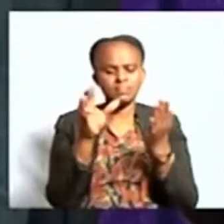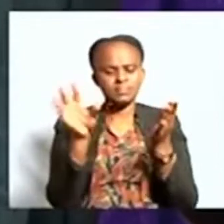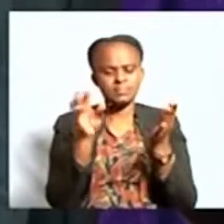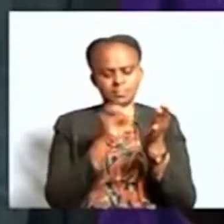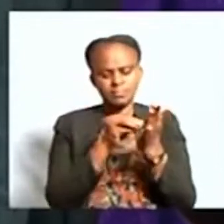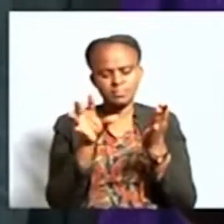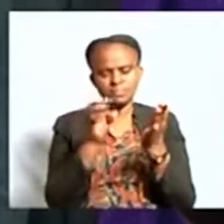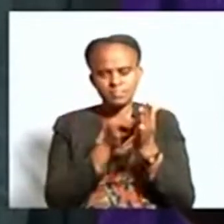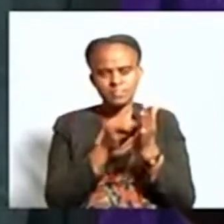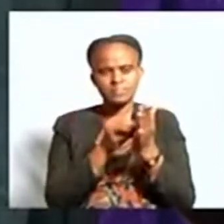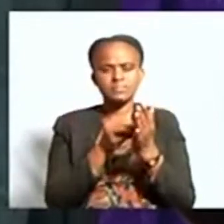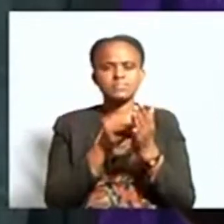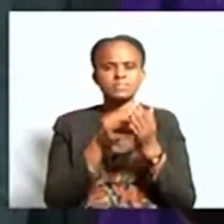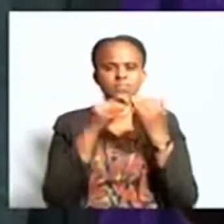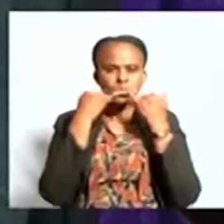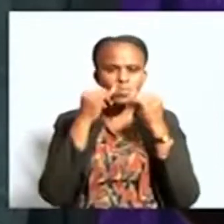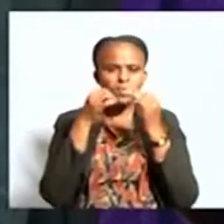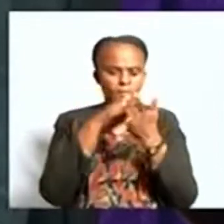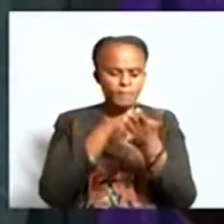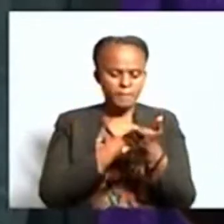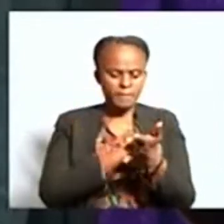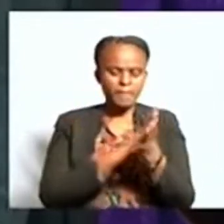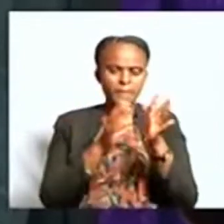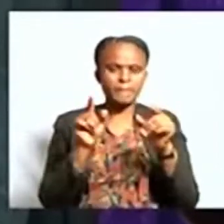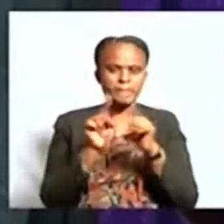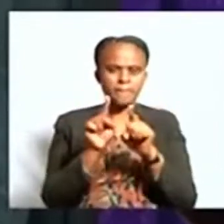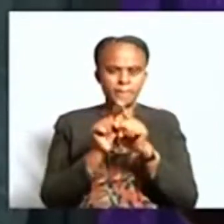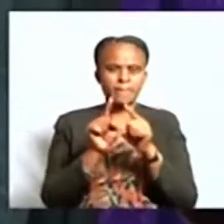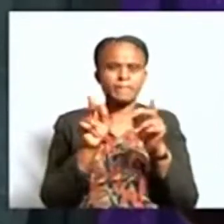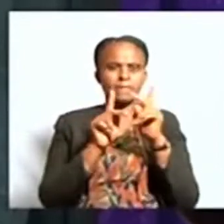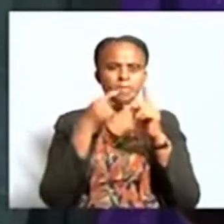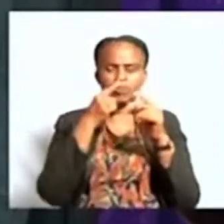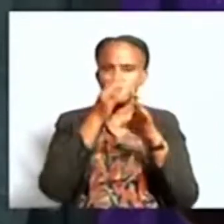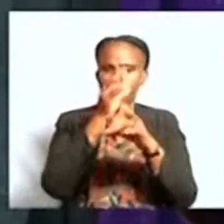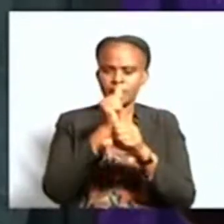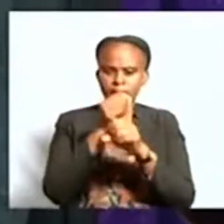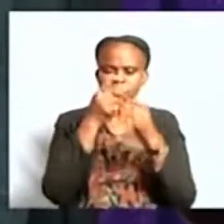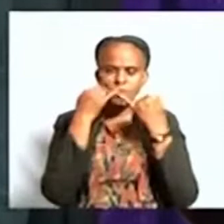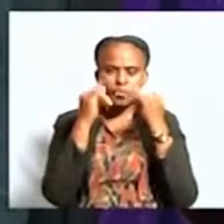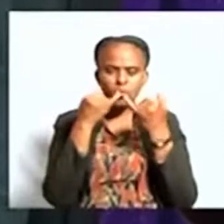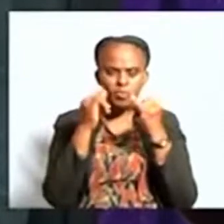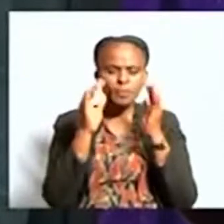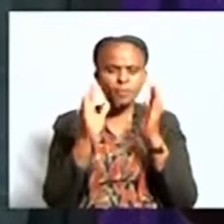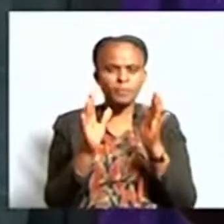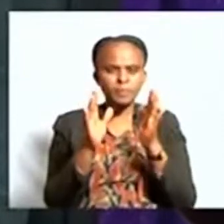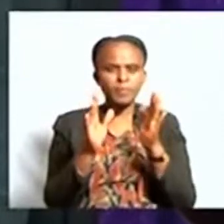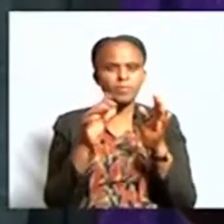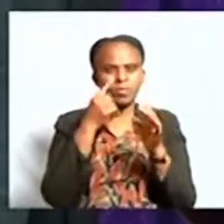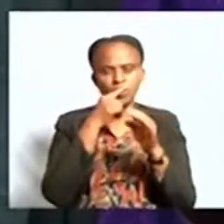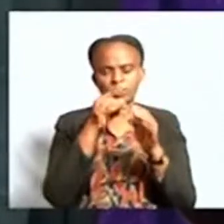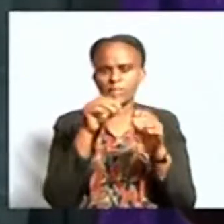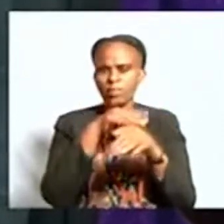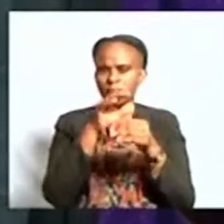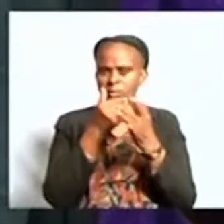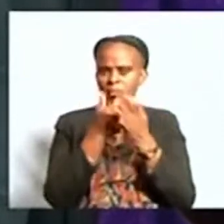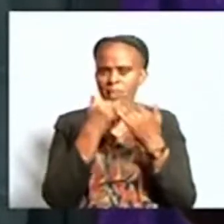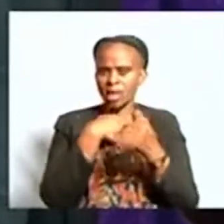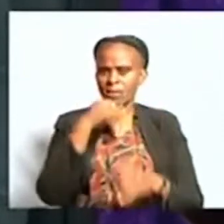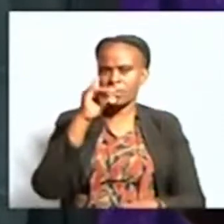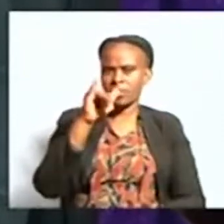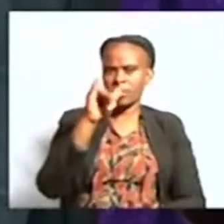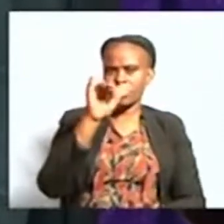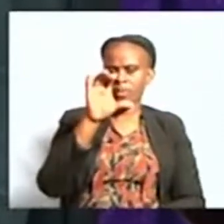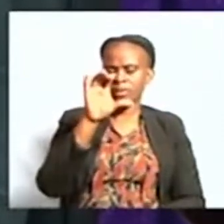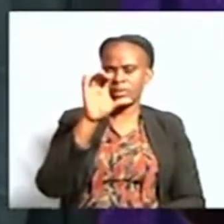data by examiners and data capturers who were rounding off the cylinder capacities to the nearest